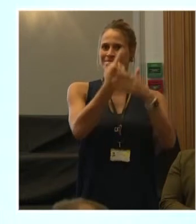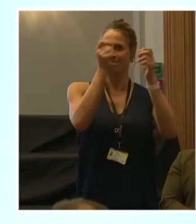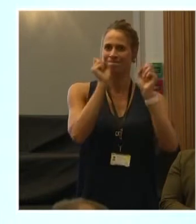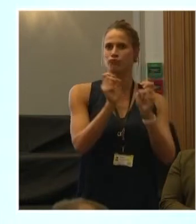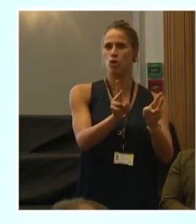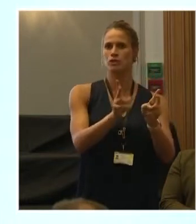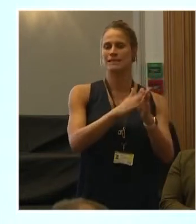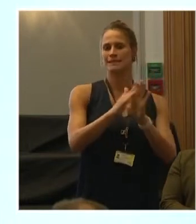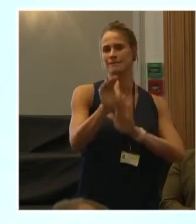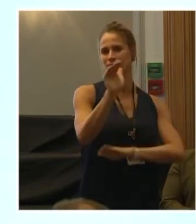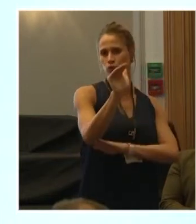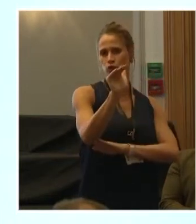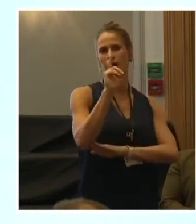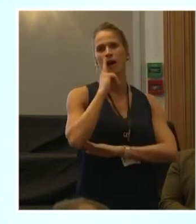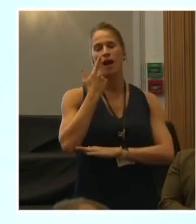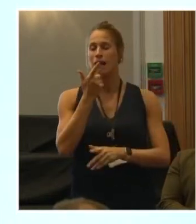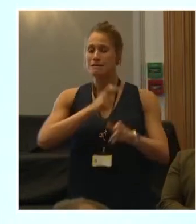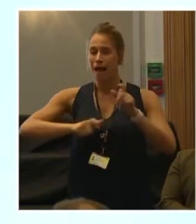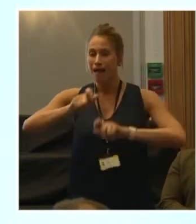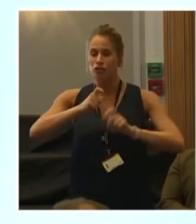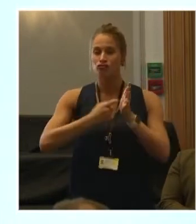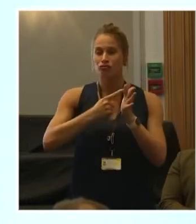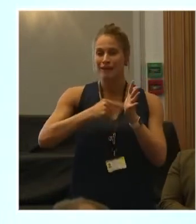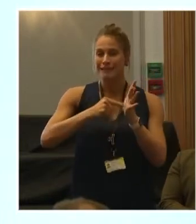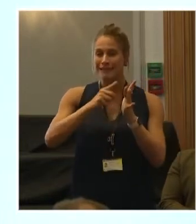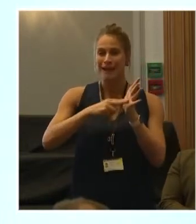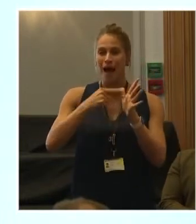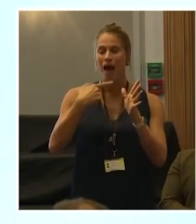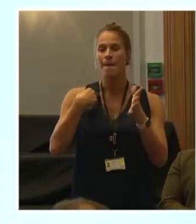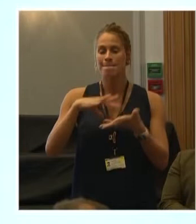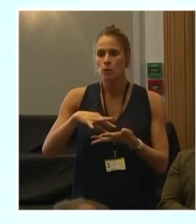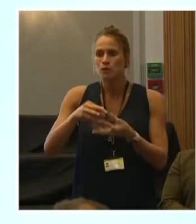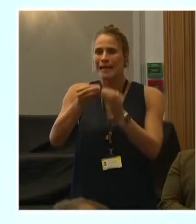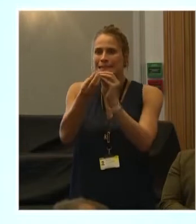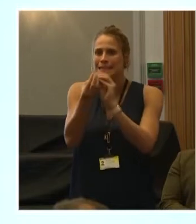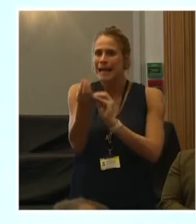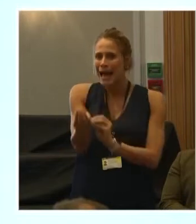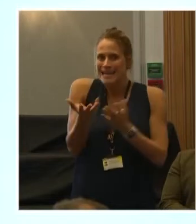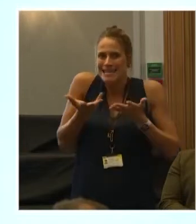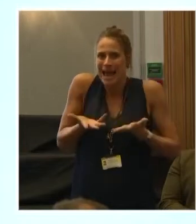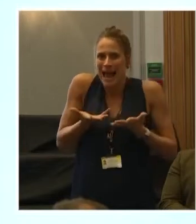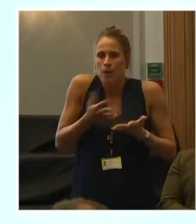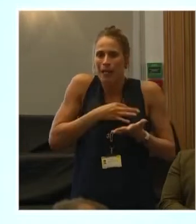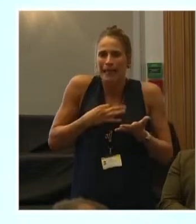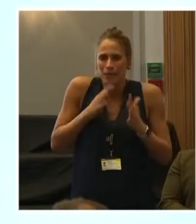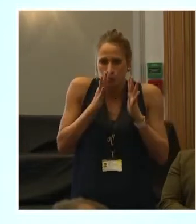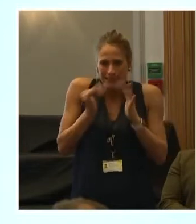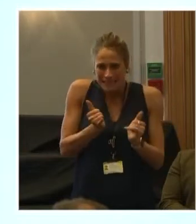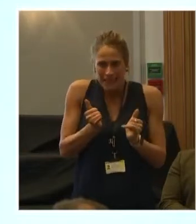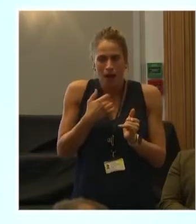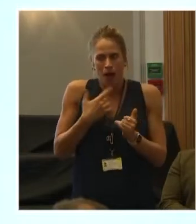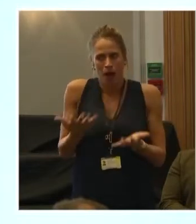targeting specific genes and mutations have reached clinical testing and are starting to generate really encouraging